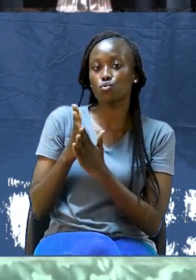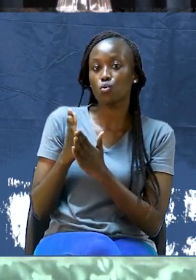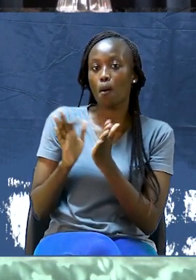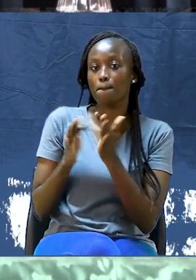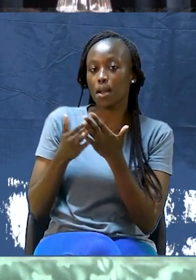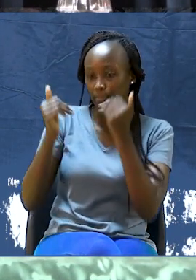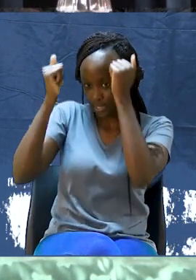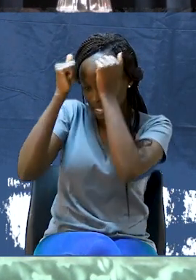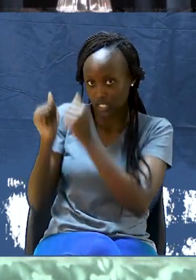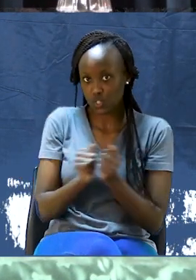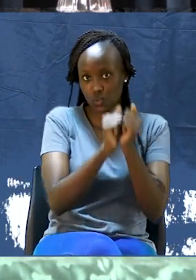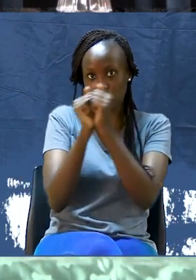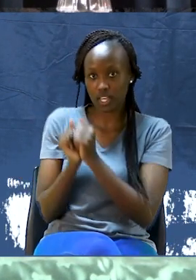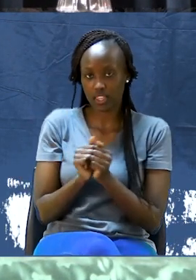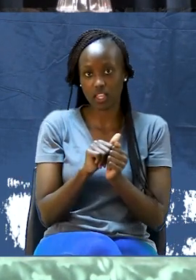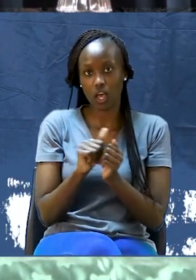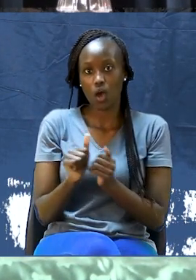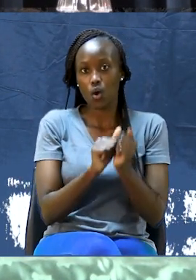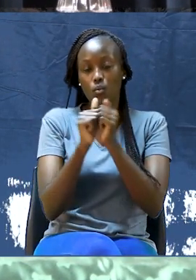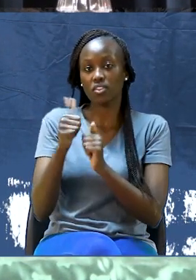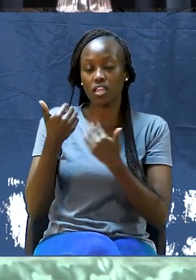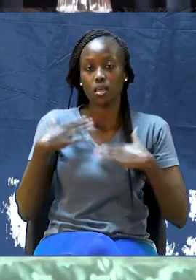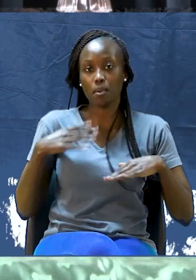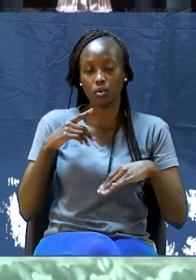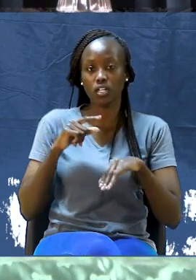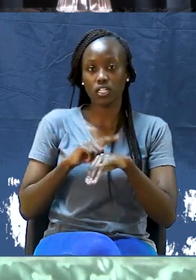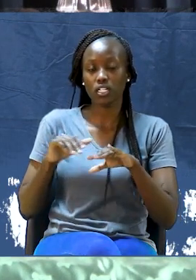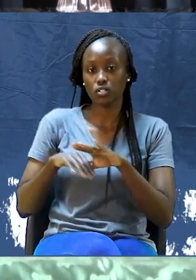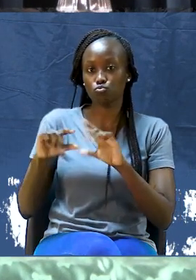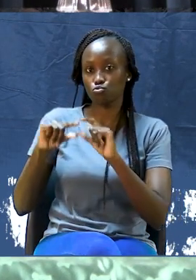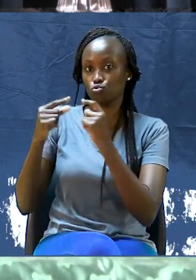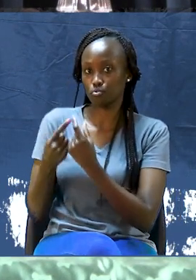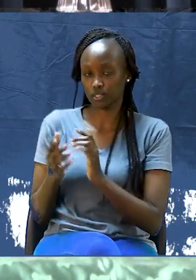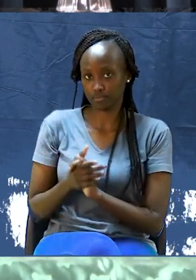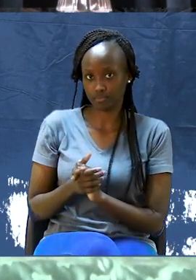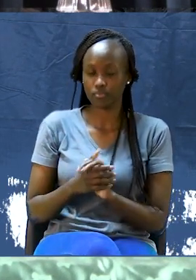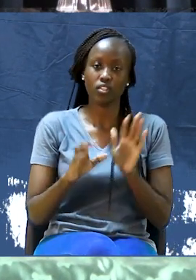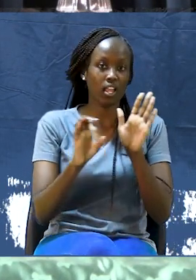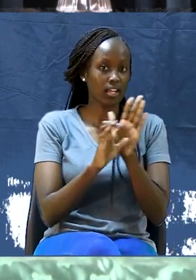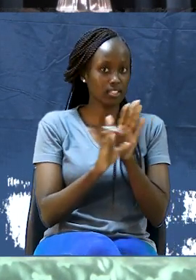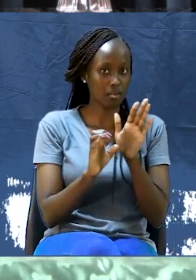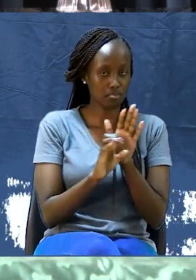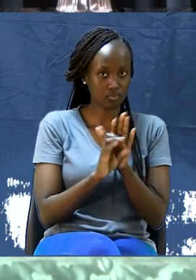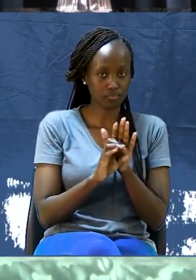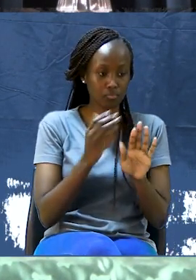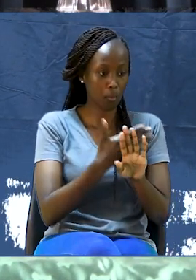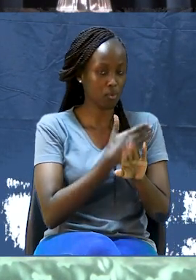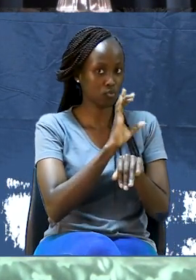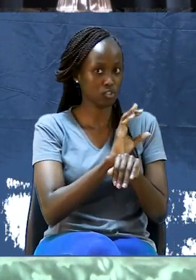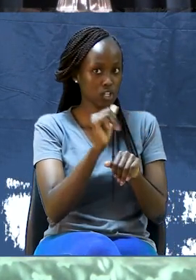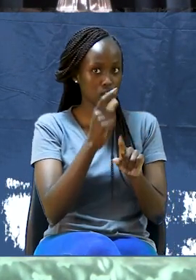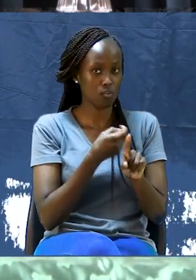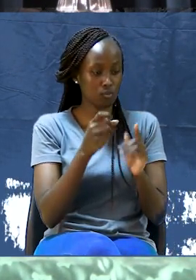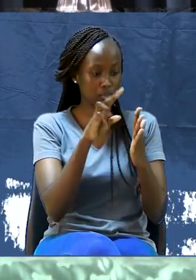other believers in small groups. We see this in the example of the early church in the passage that we have read.